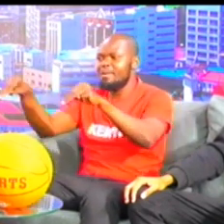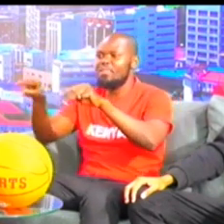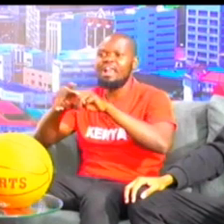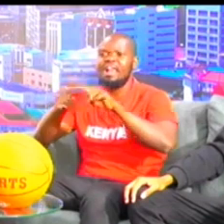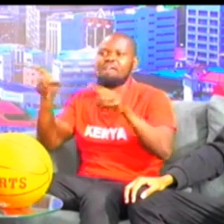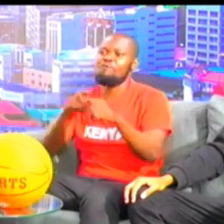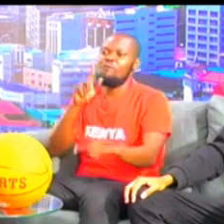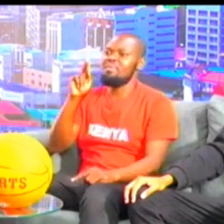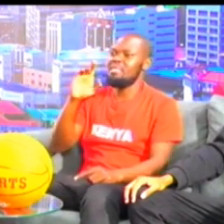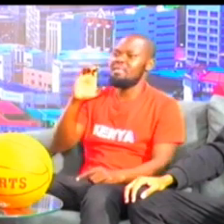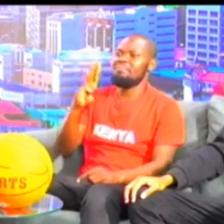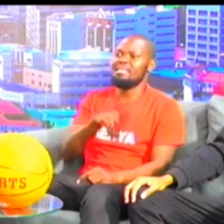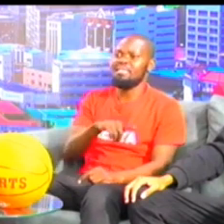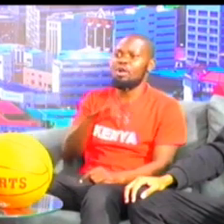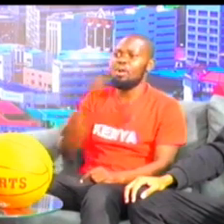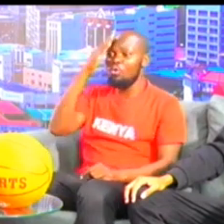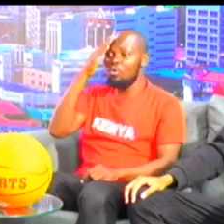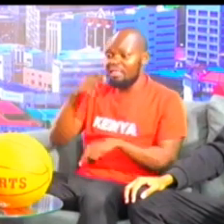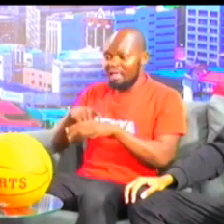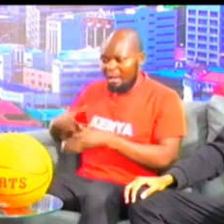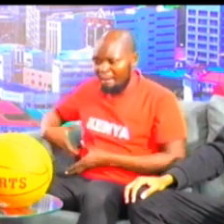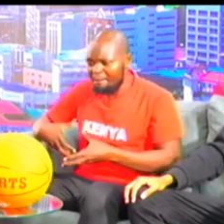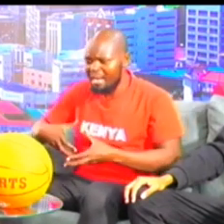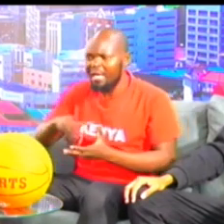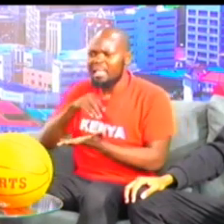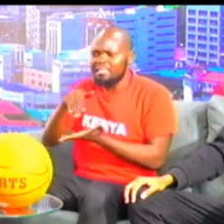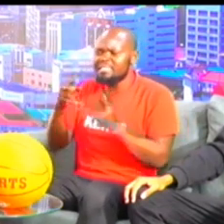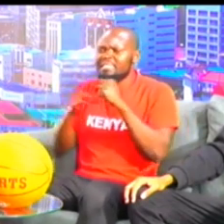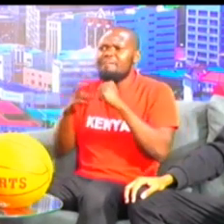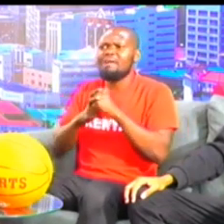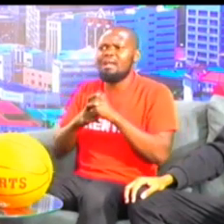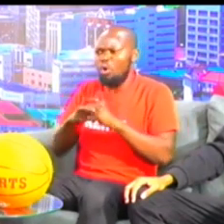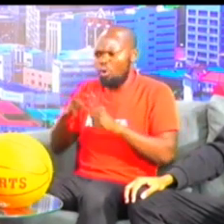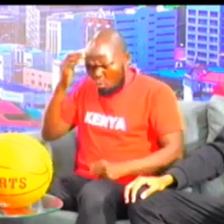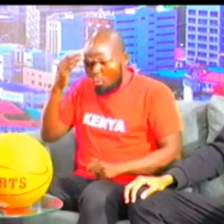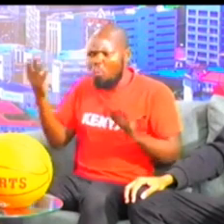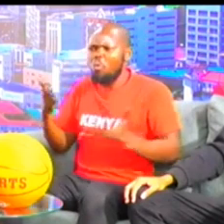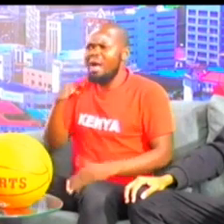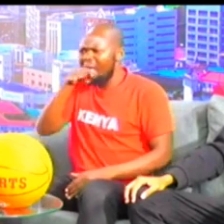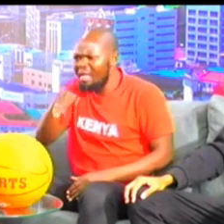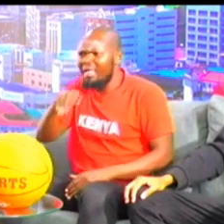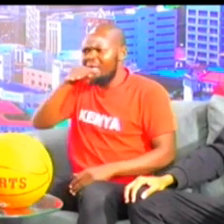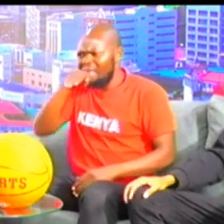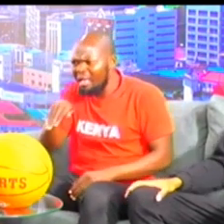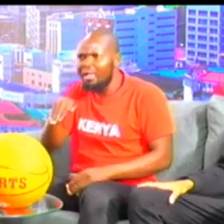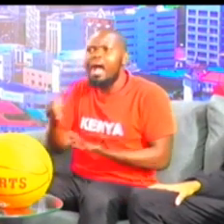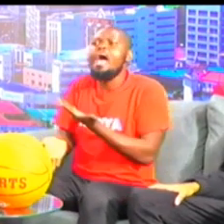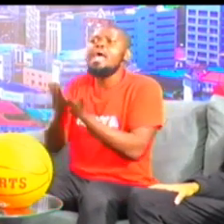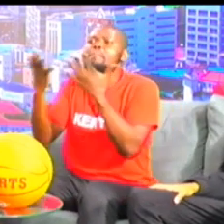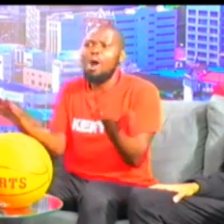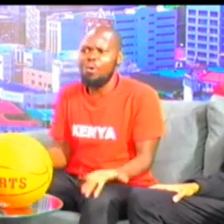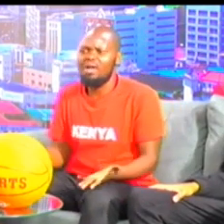we saw they all had equal opportunities. Right. But KCB focused more on their passing,